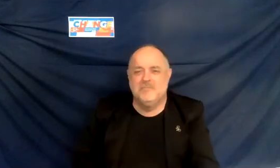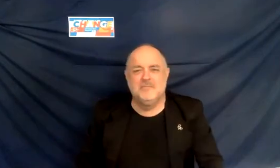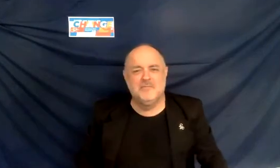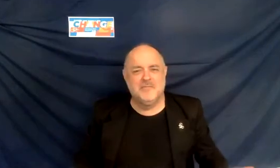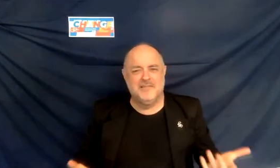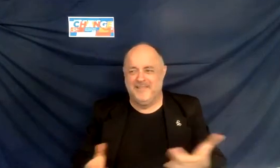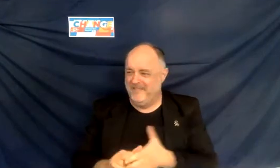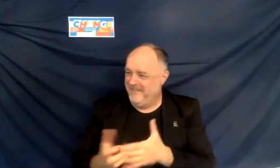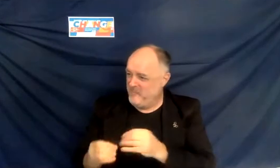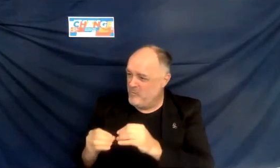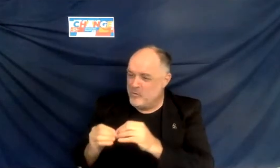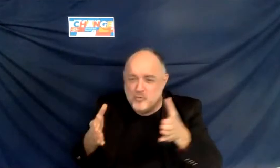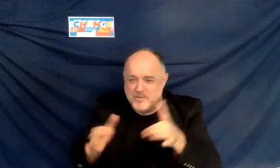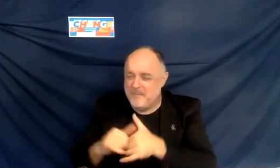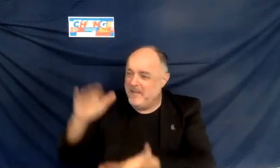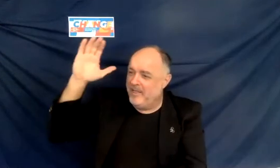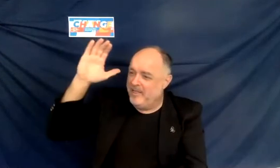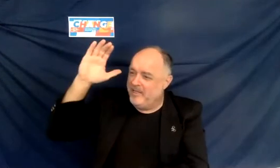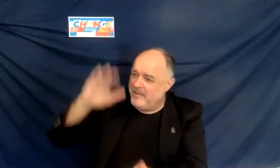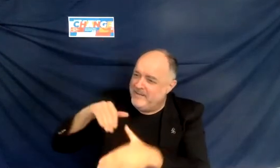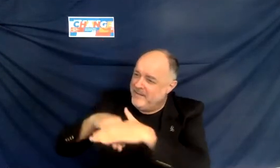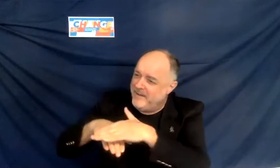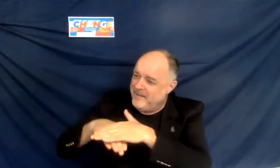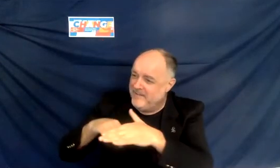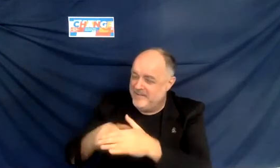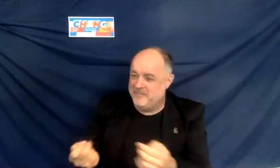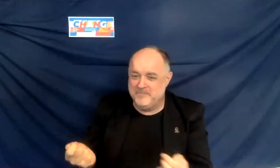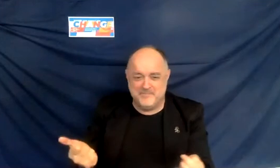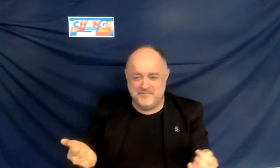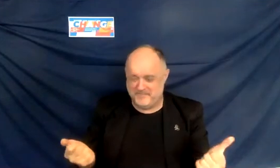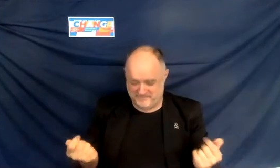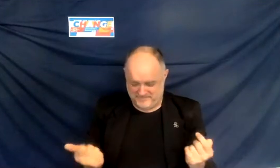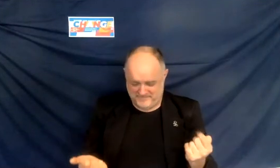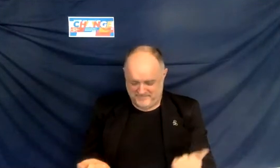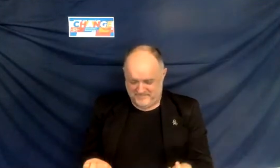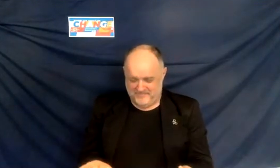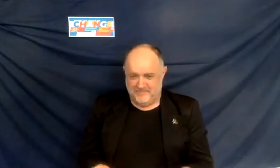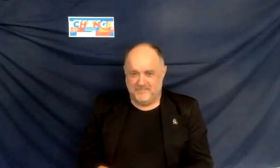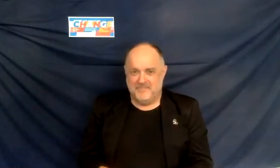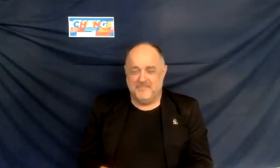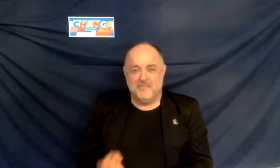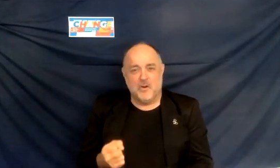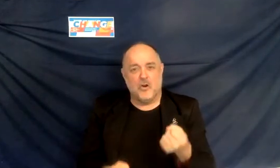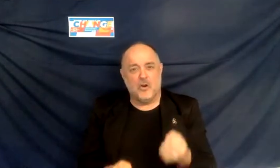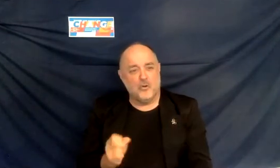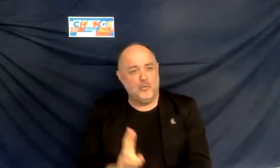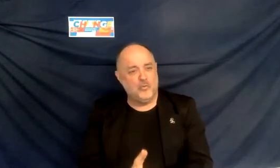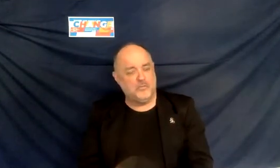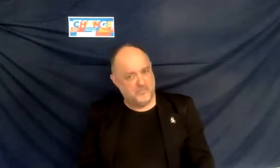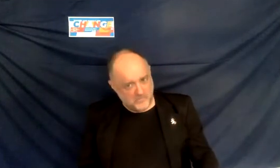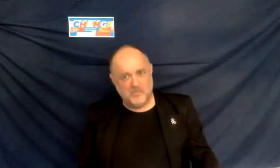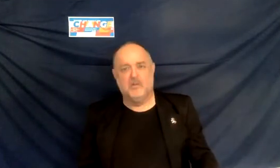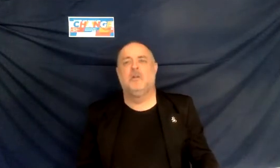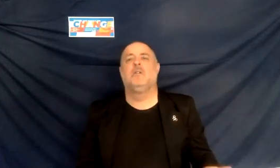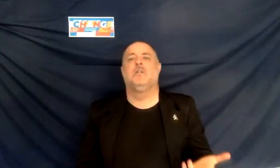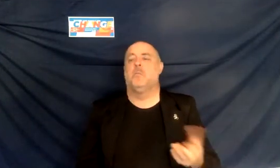having access for cars to removing that access altogether and building out with the reconstruction with the station, building